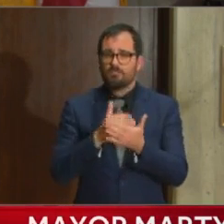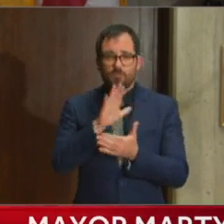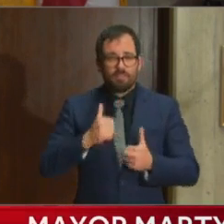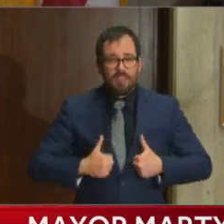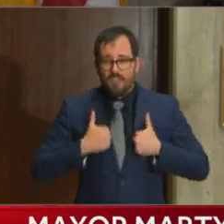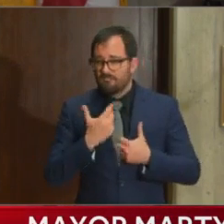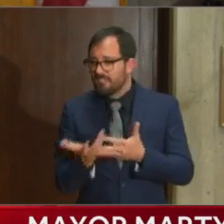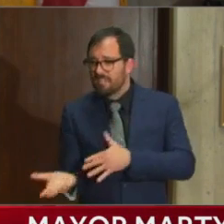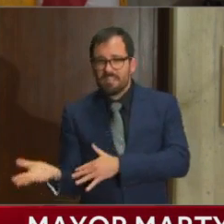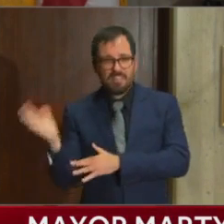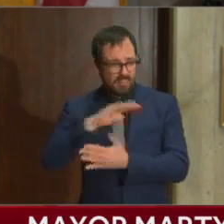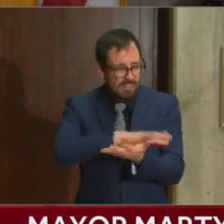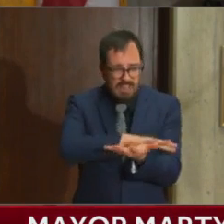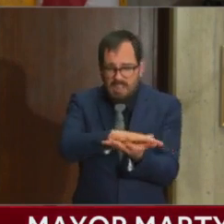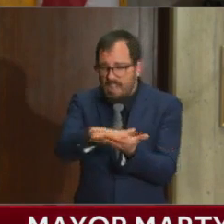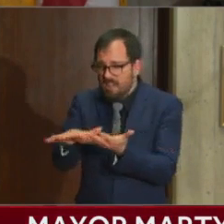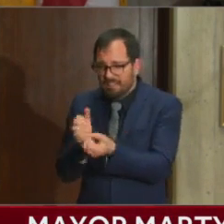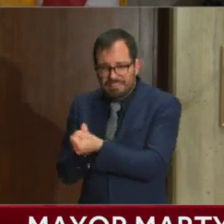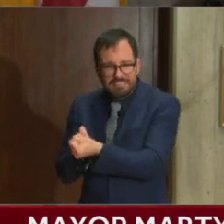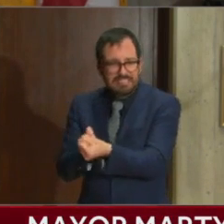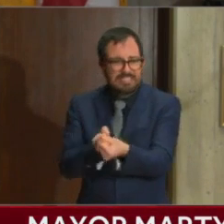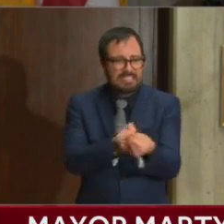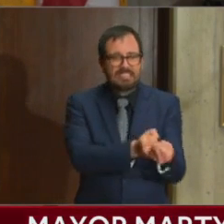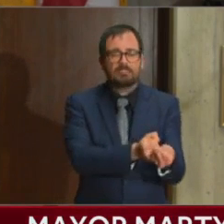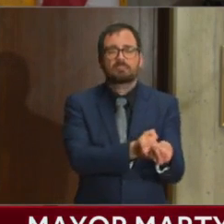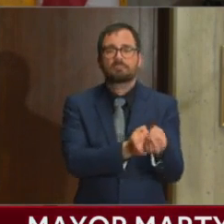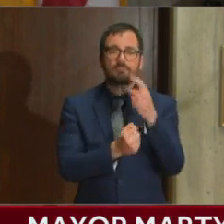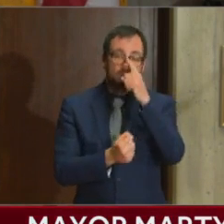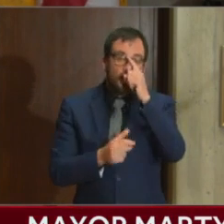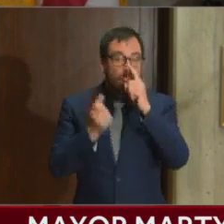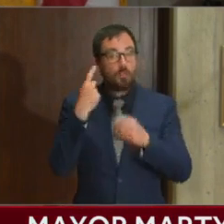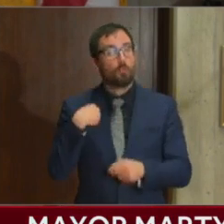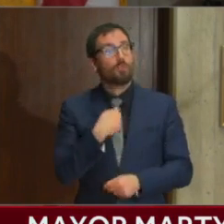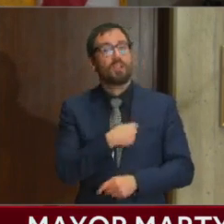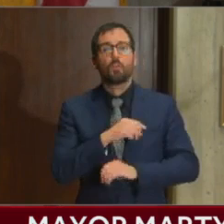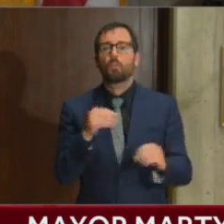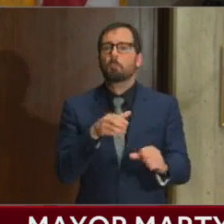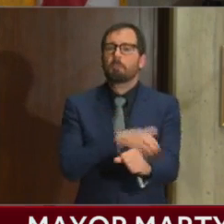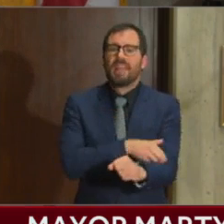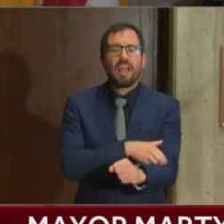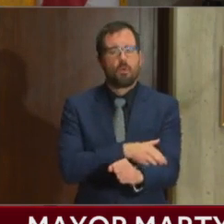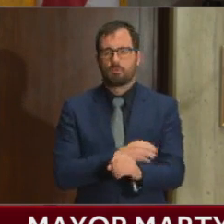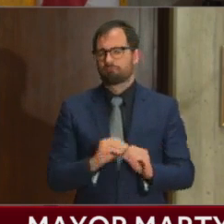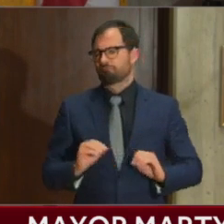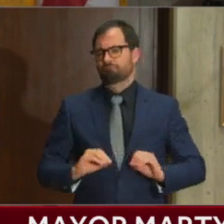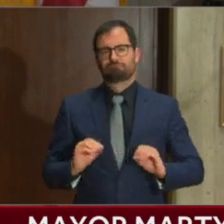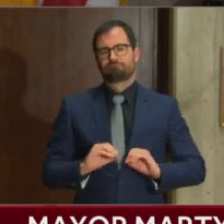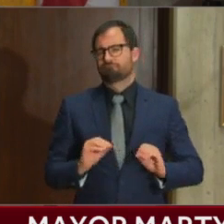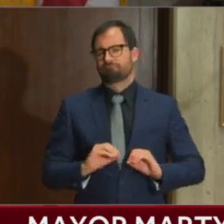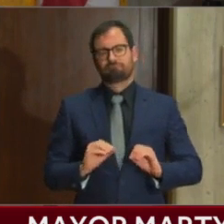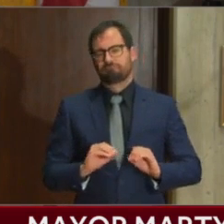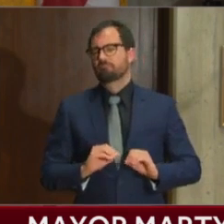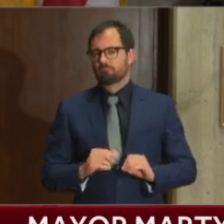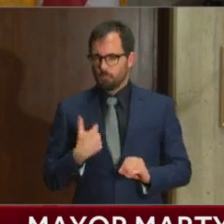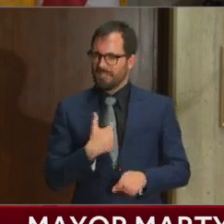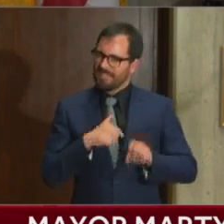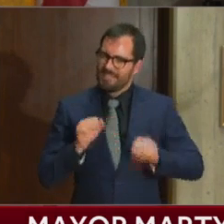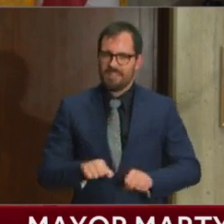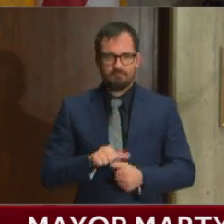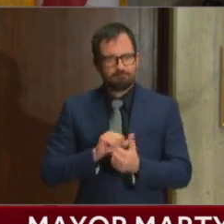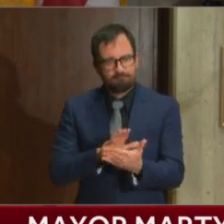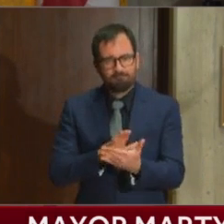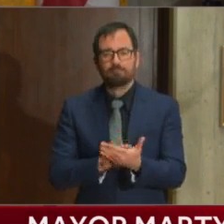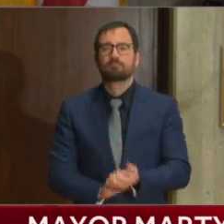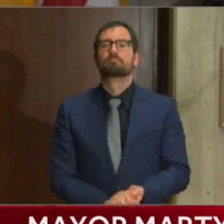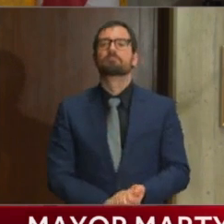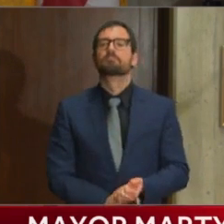date, 218 residents of Massachusetts have tested positive for the coronavirus. 42 of those cases are here in the city of